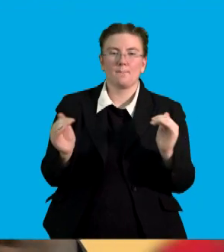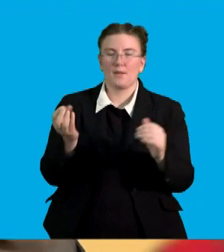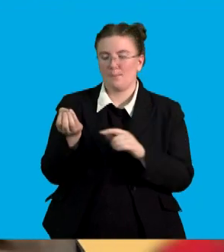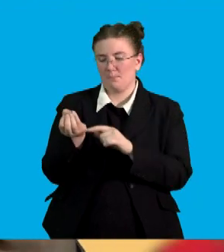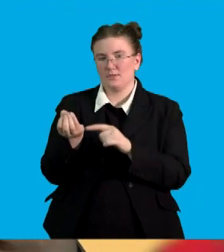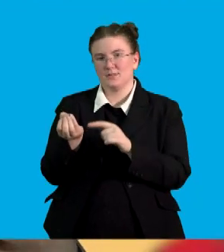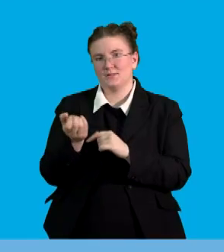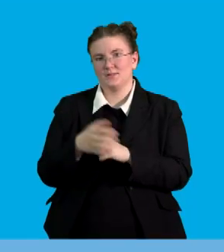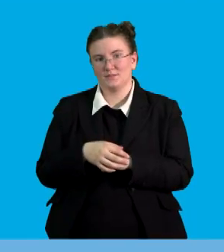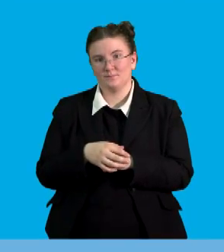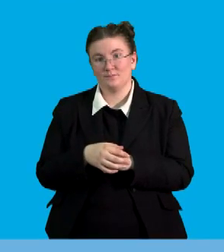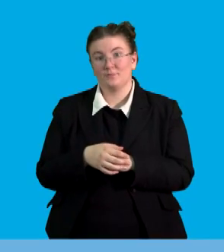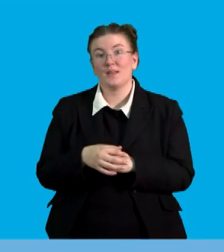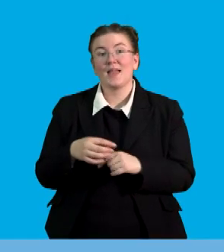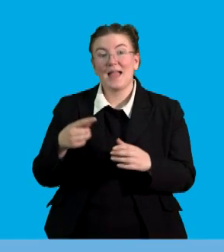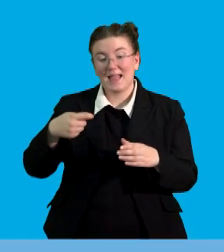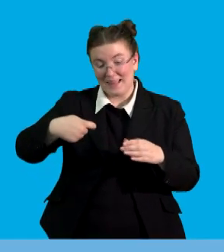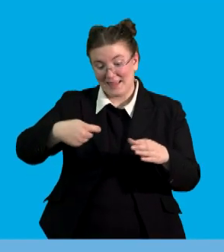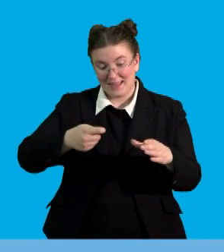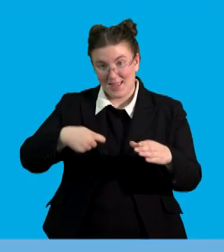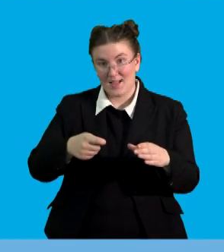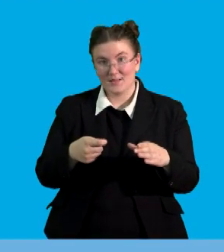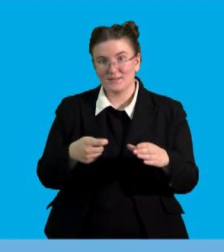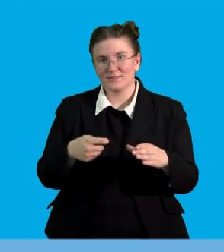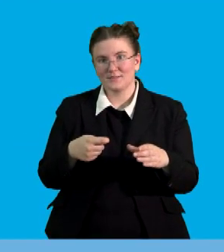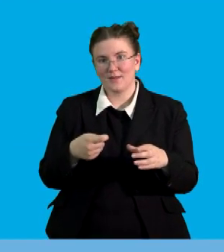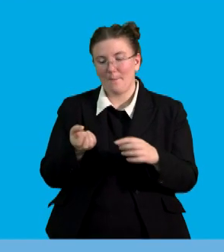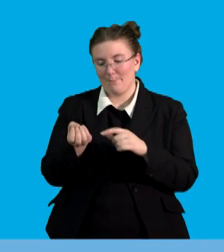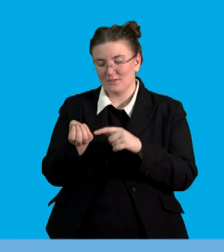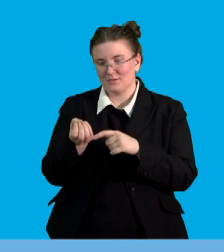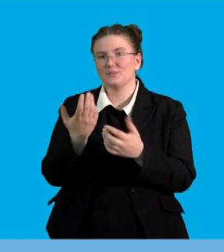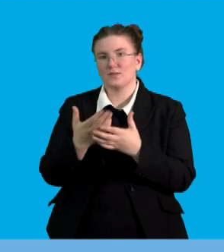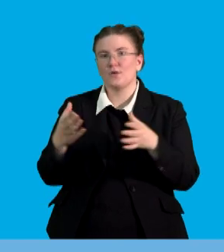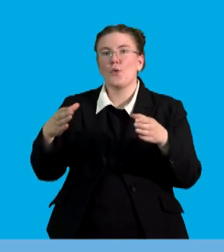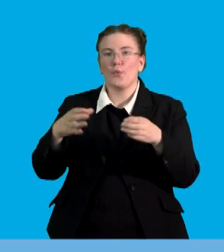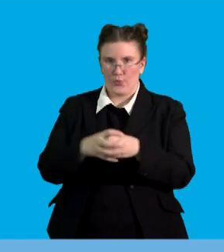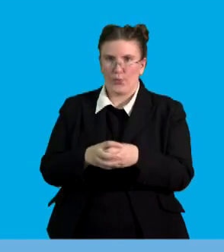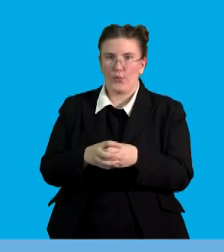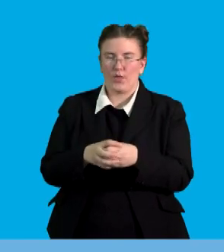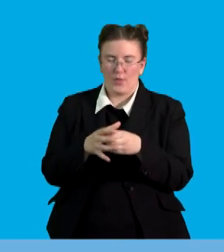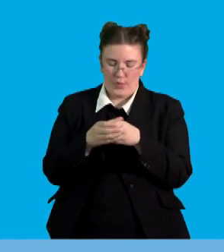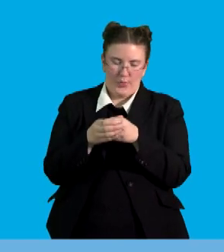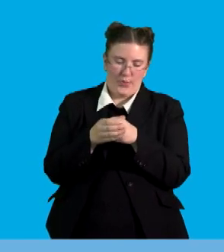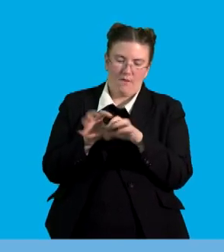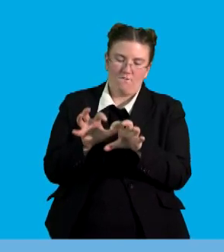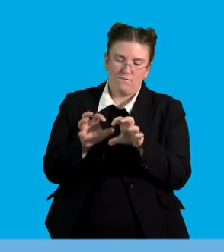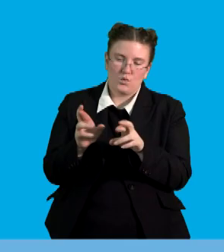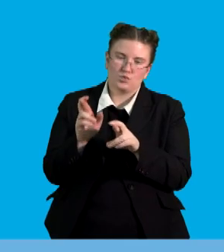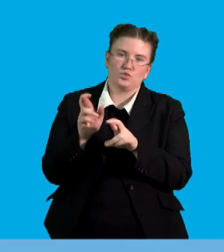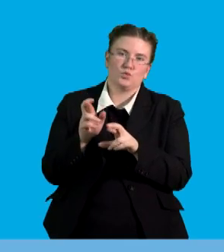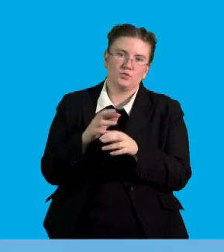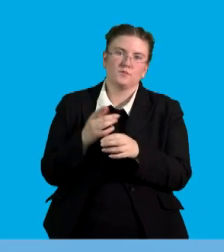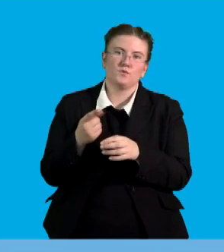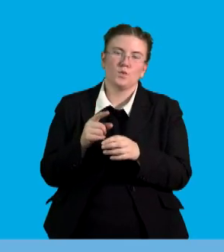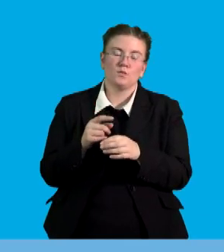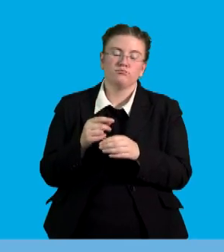the number of particles. So this is why gas particles can be compressed and their particles can be squeezed closer together to